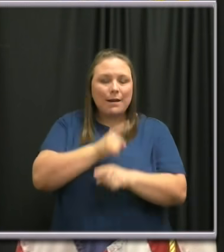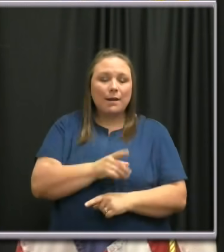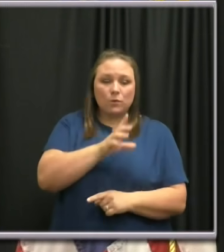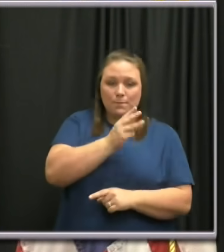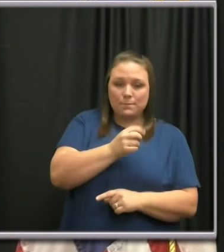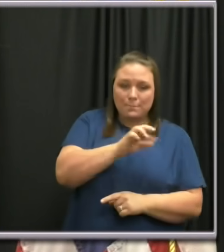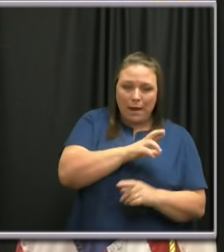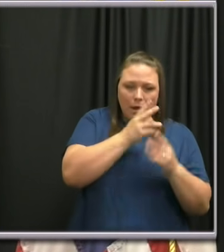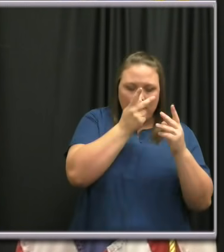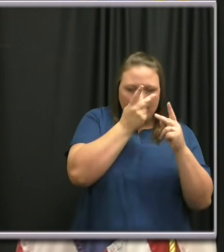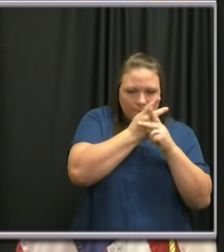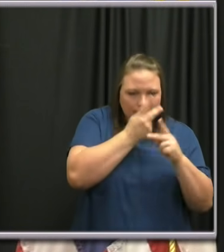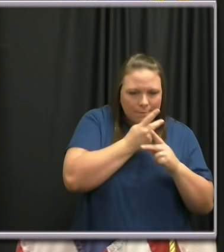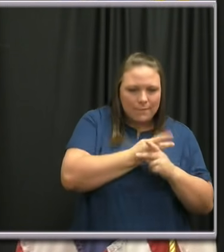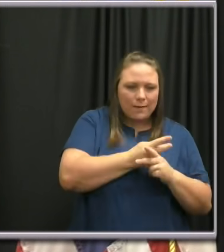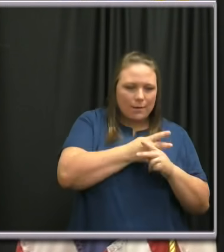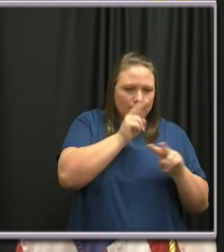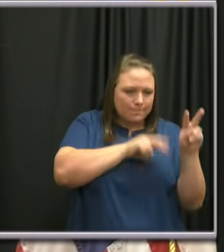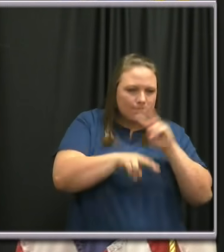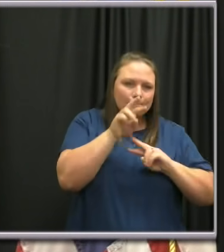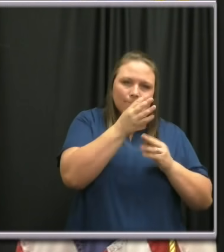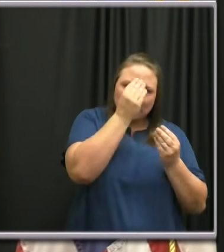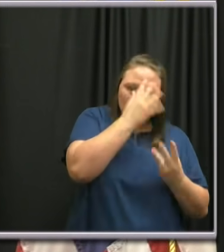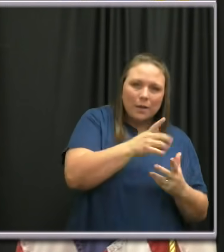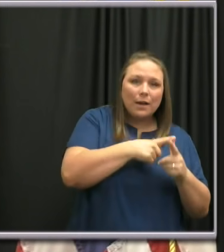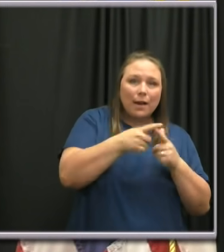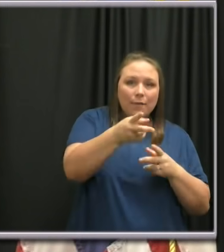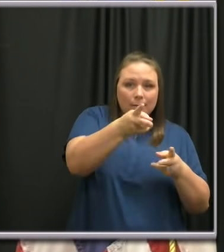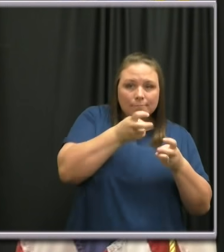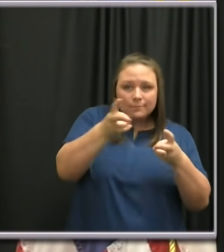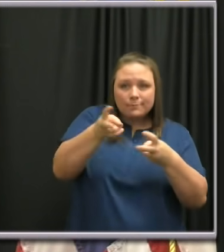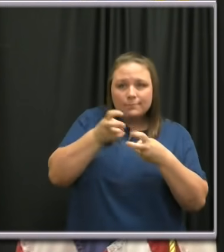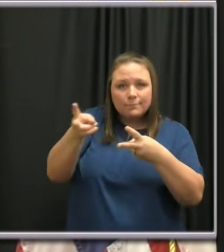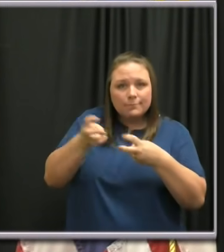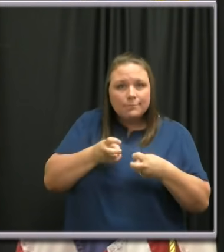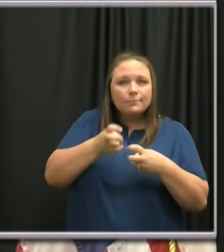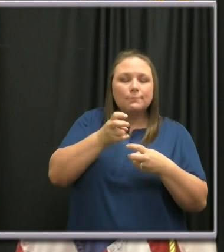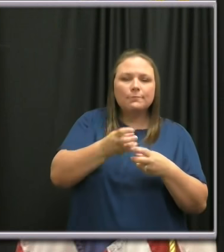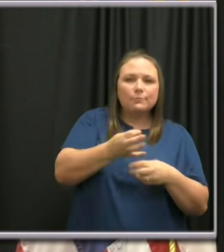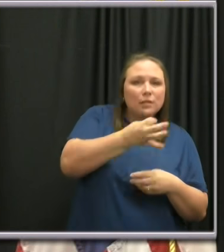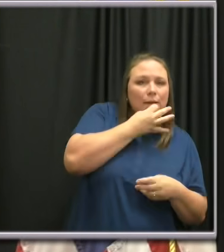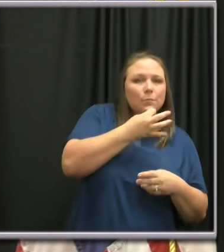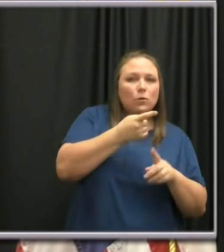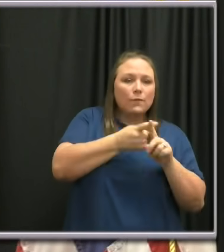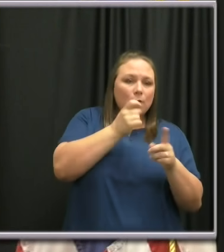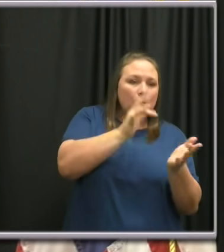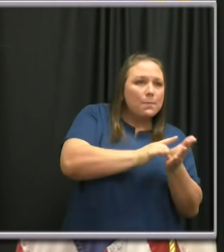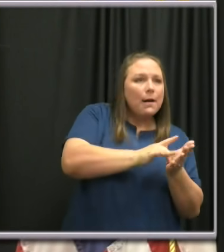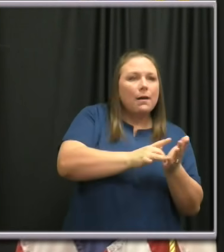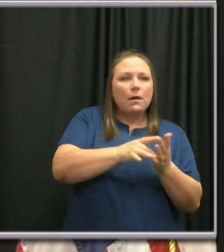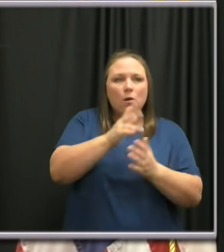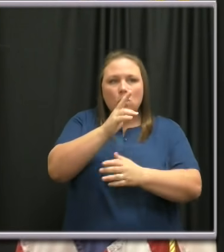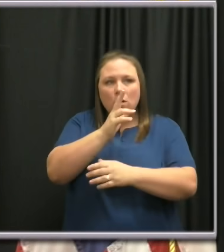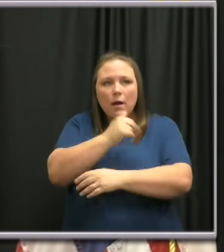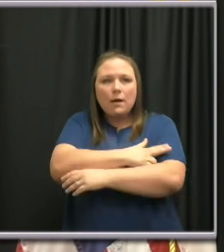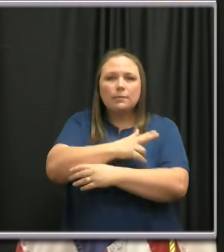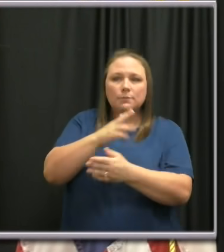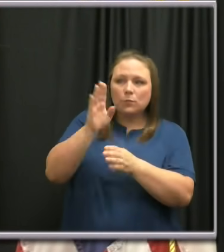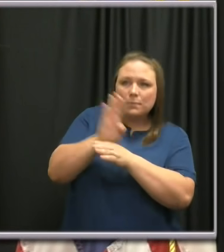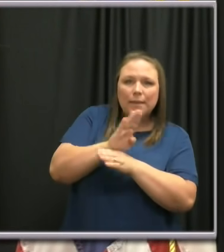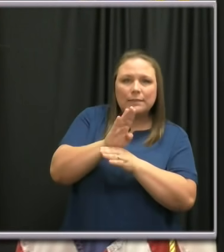brought together leaders in public health, medicine, and business, all experts to figure out the best path forward. This morning,